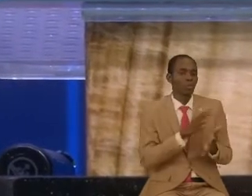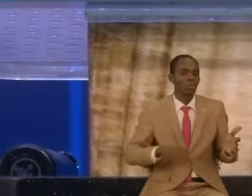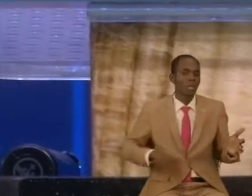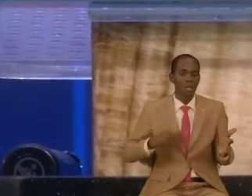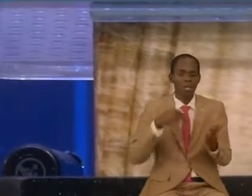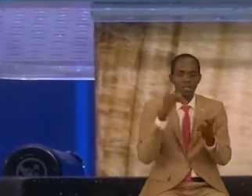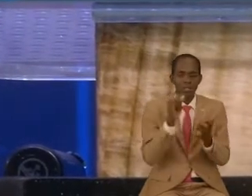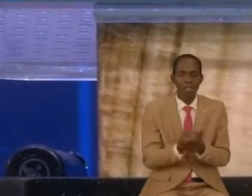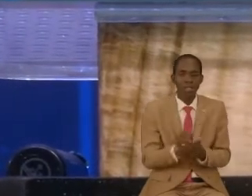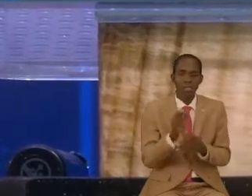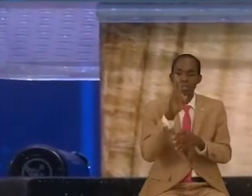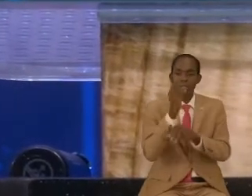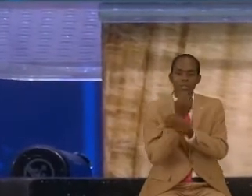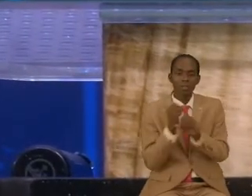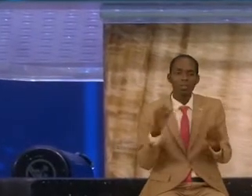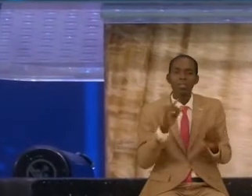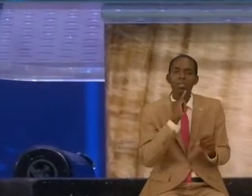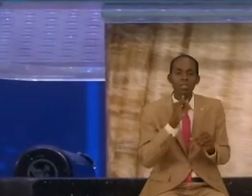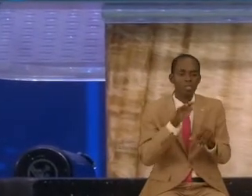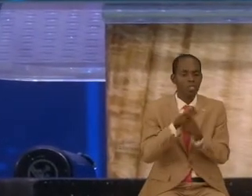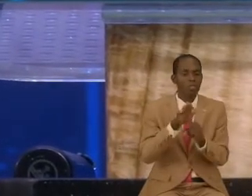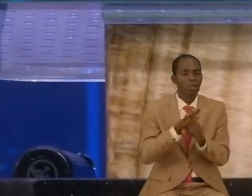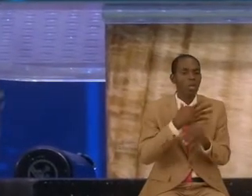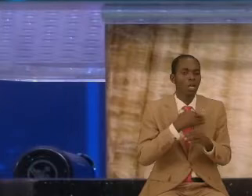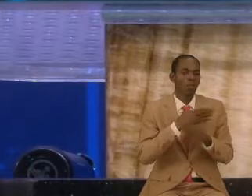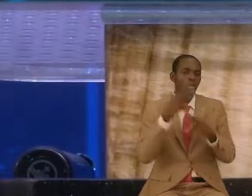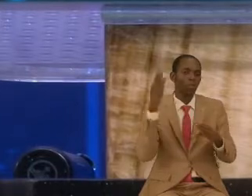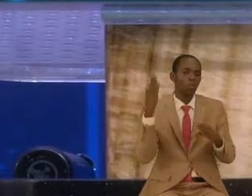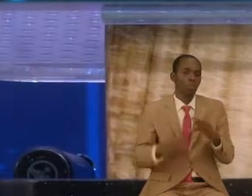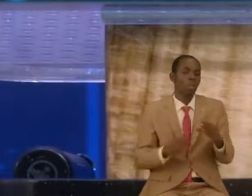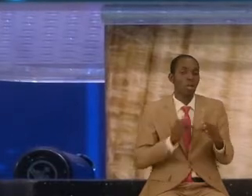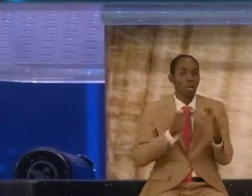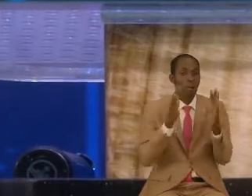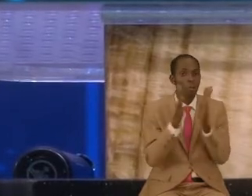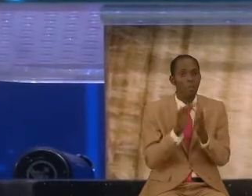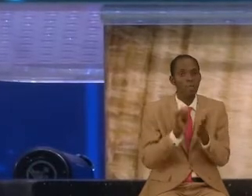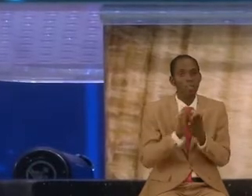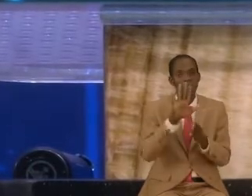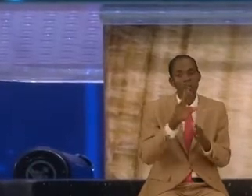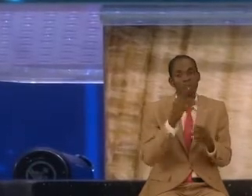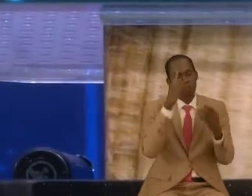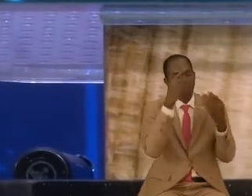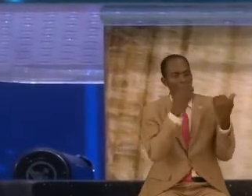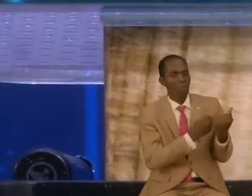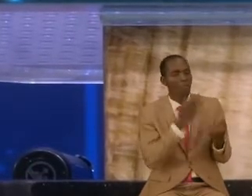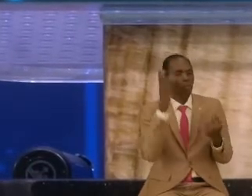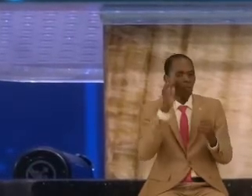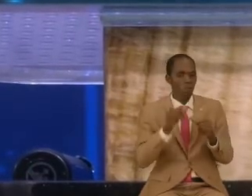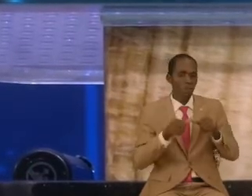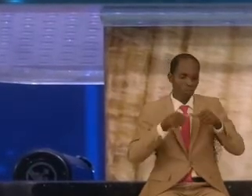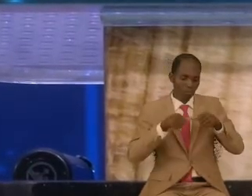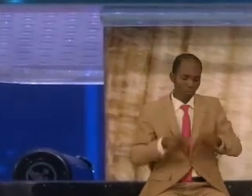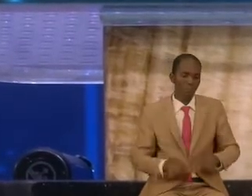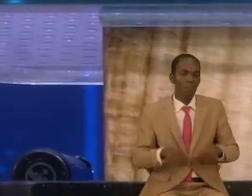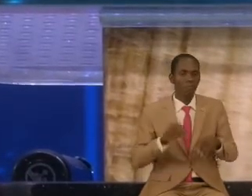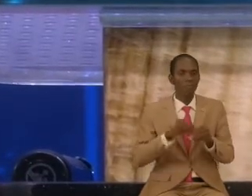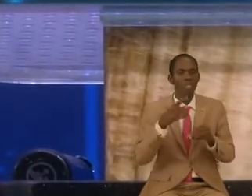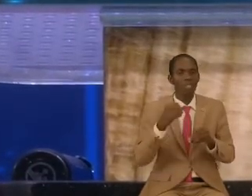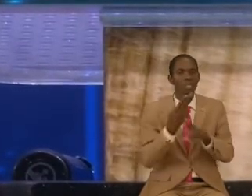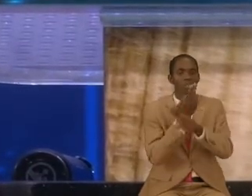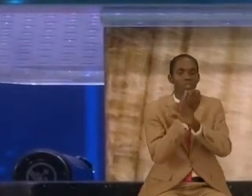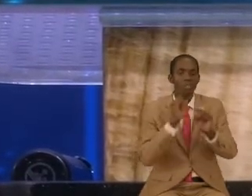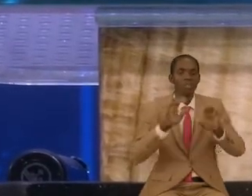redemption is enough and is complete. And I pray that your faith will remain in the redemption given